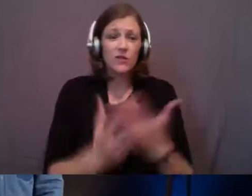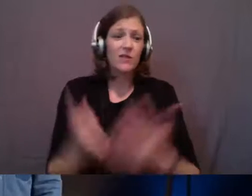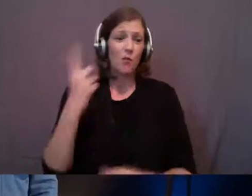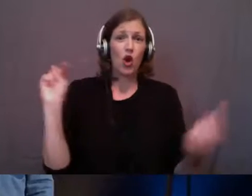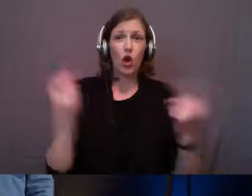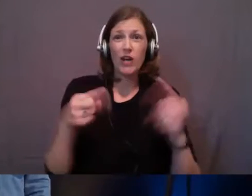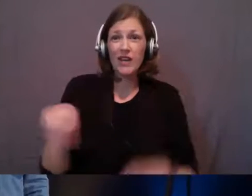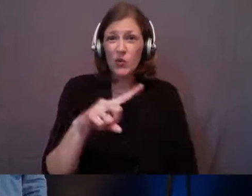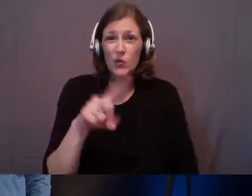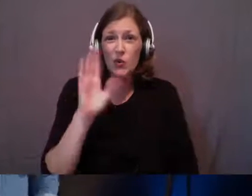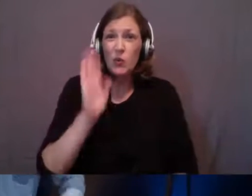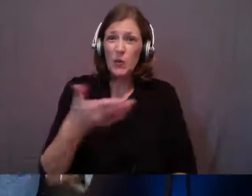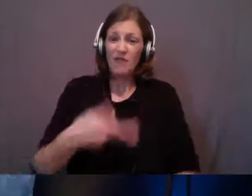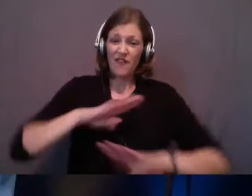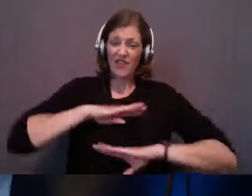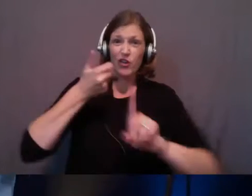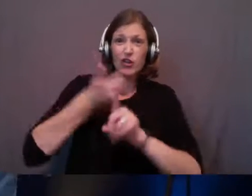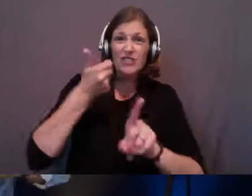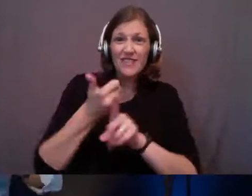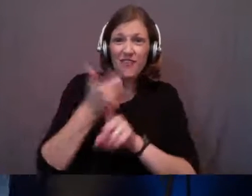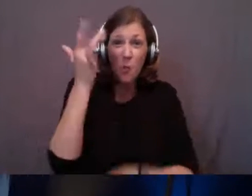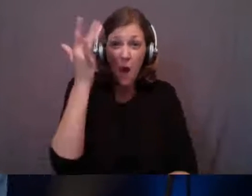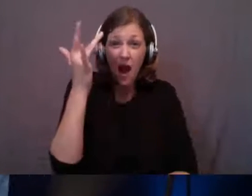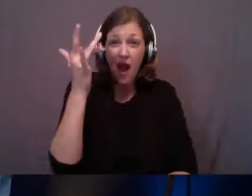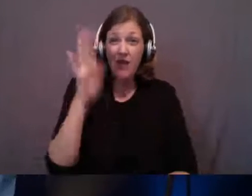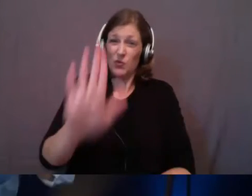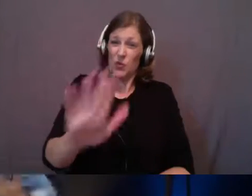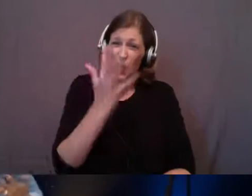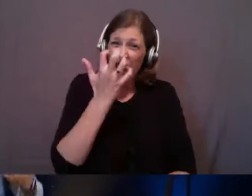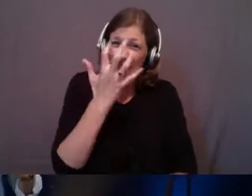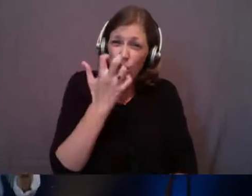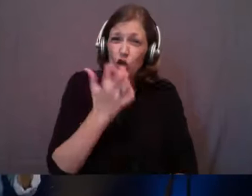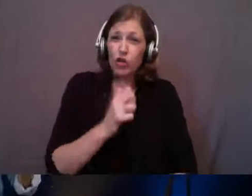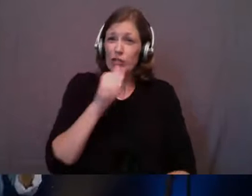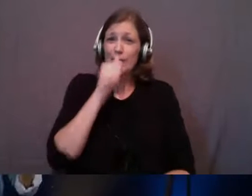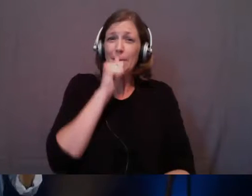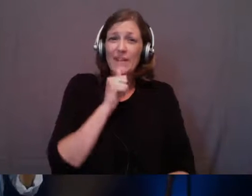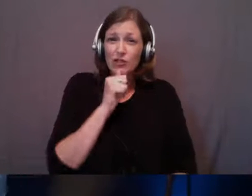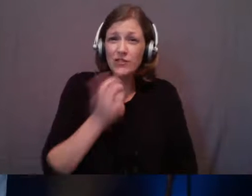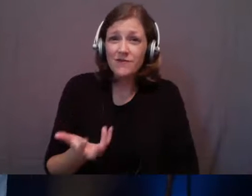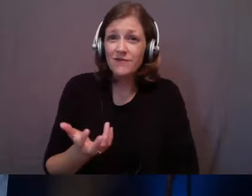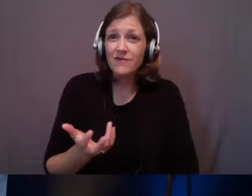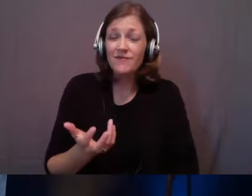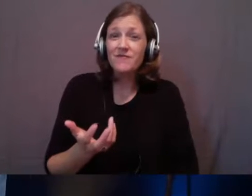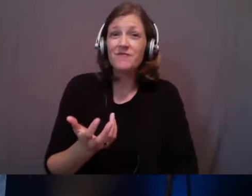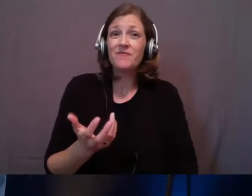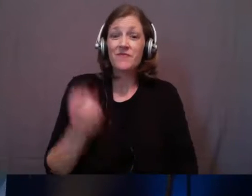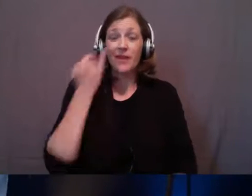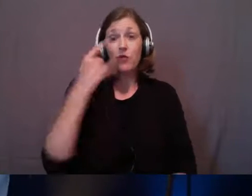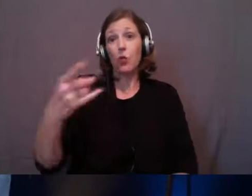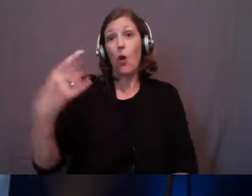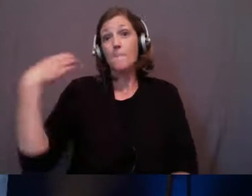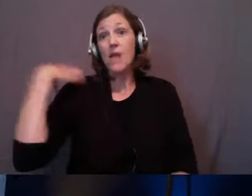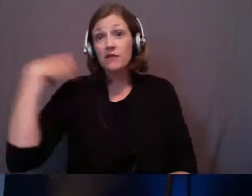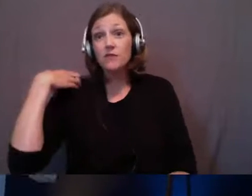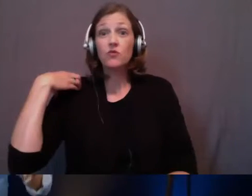going to be a self-fulfilling prophecy because of your anger and because of your impatience. If you're a boss, if you have your